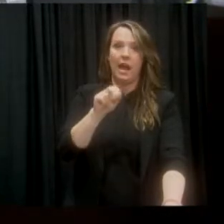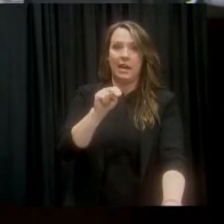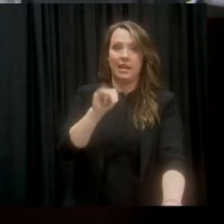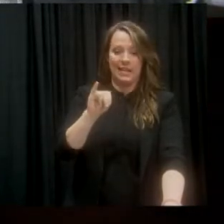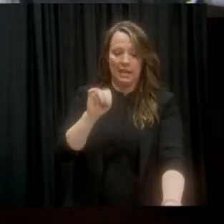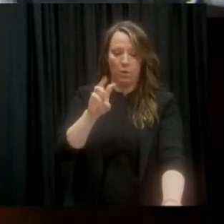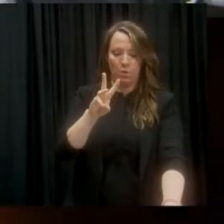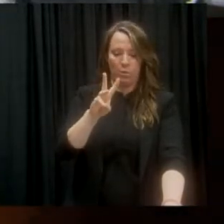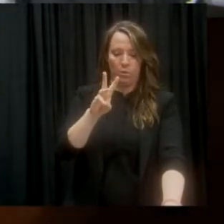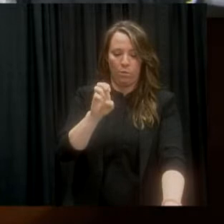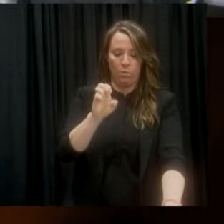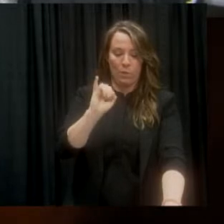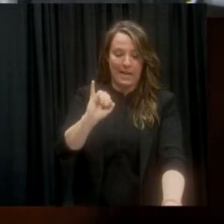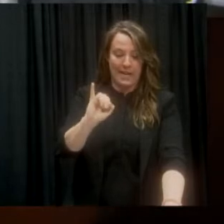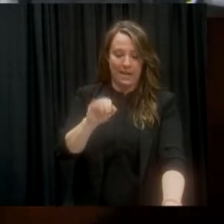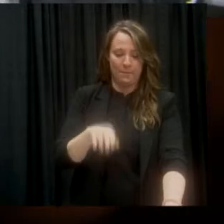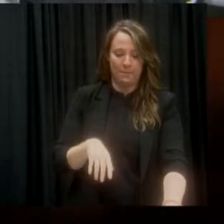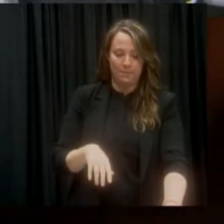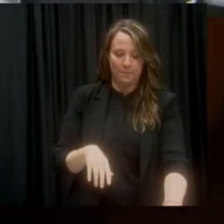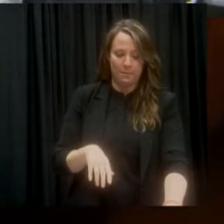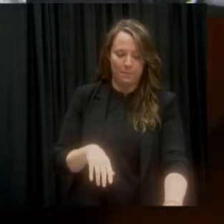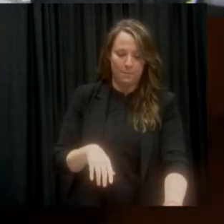Annie Way.